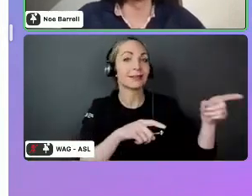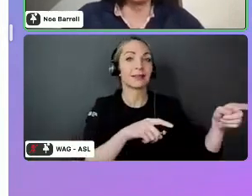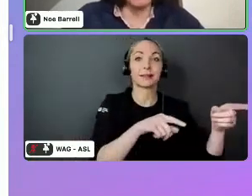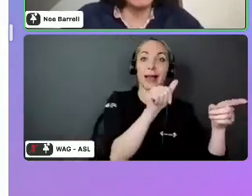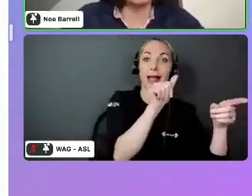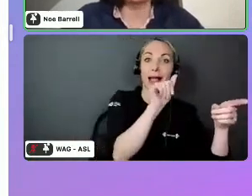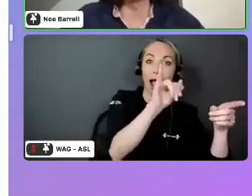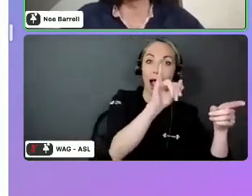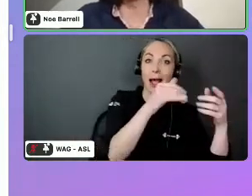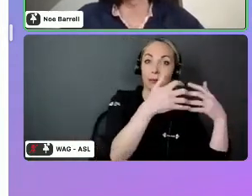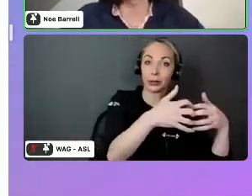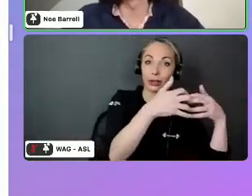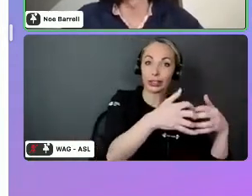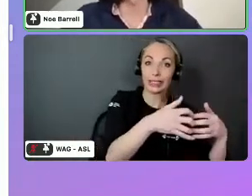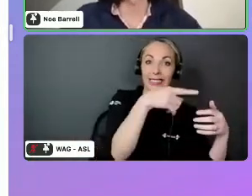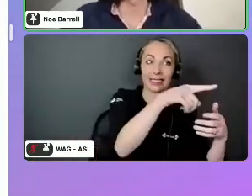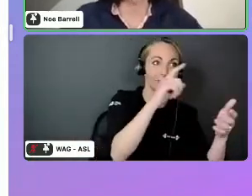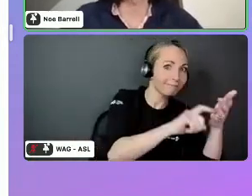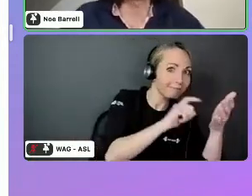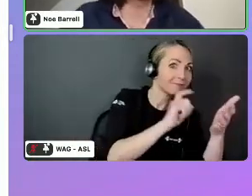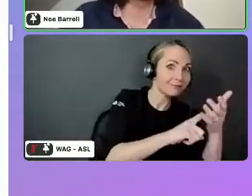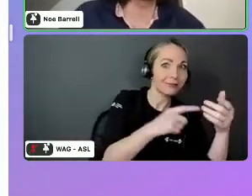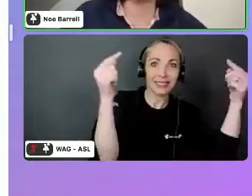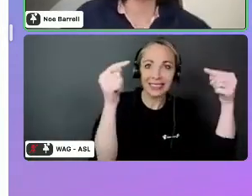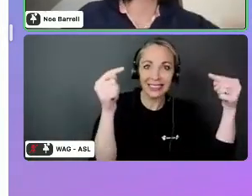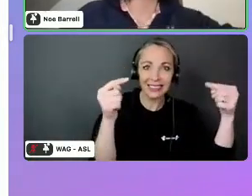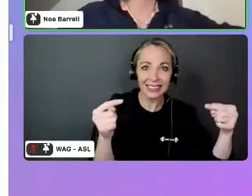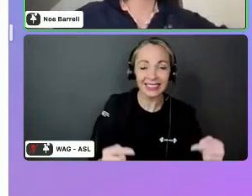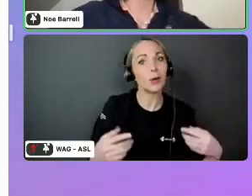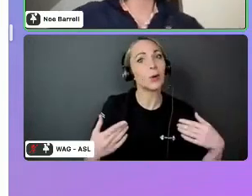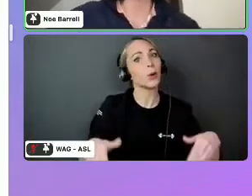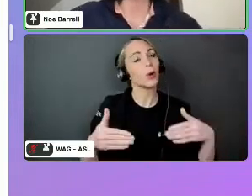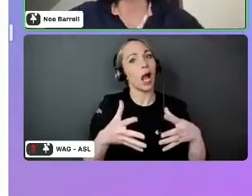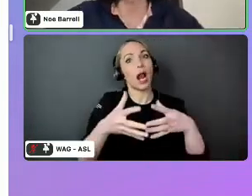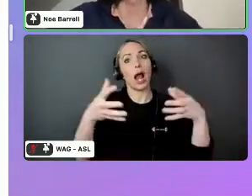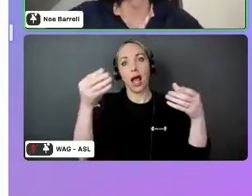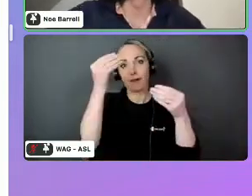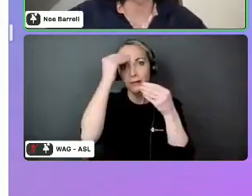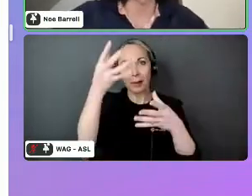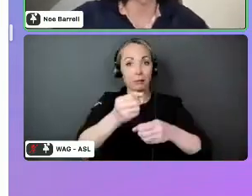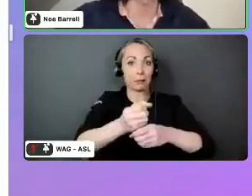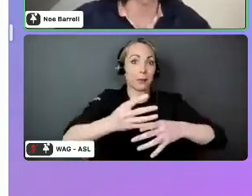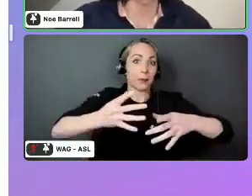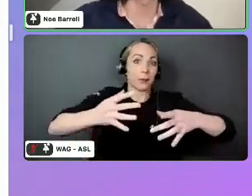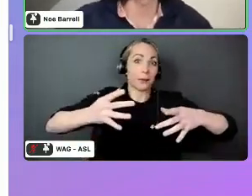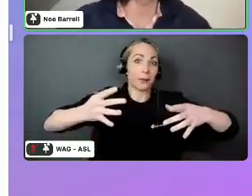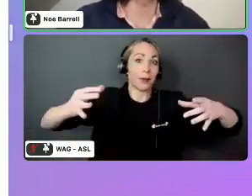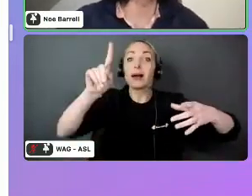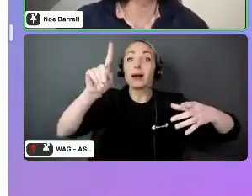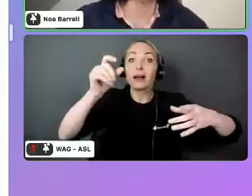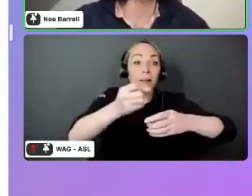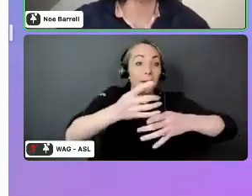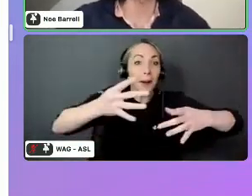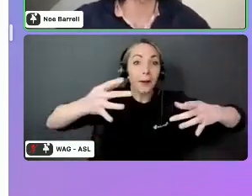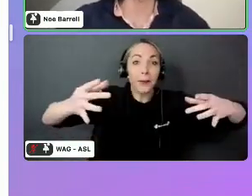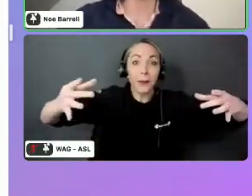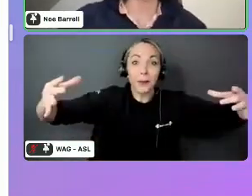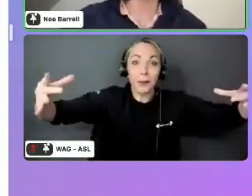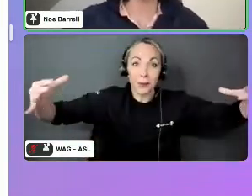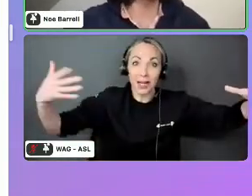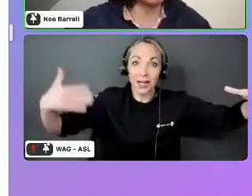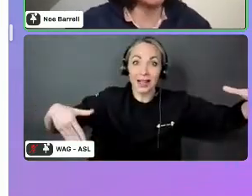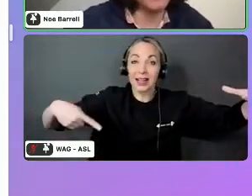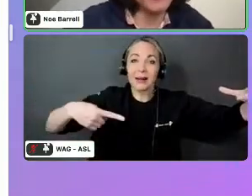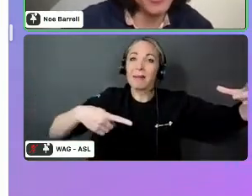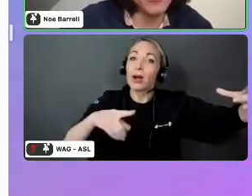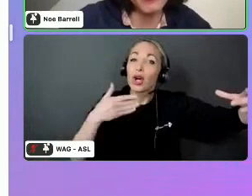we do not sacrifice quality, because it's very easy to just add a bunch of low quality data and then just train on it and hope for the best,